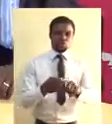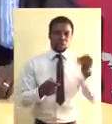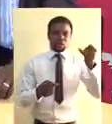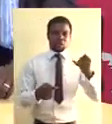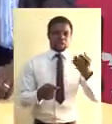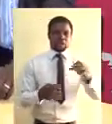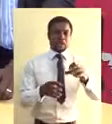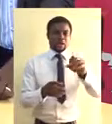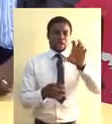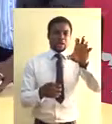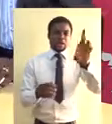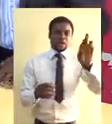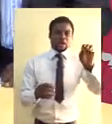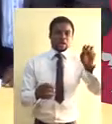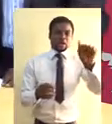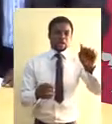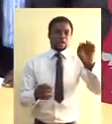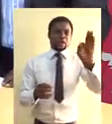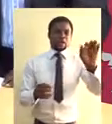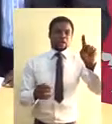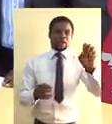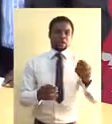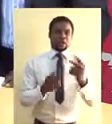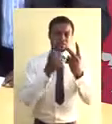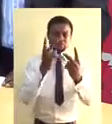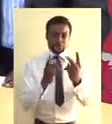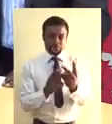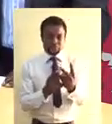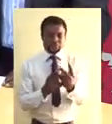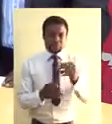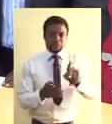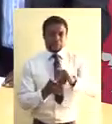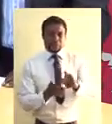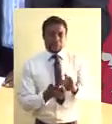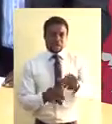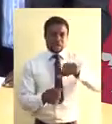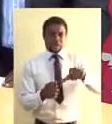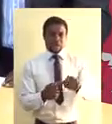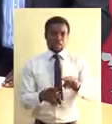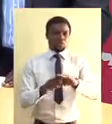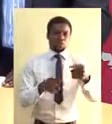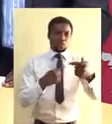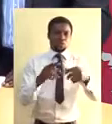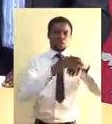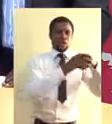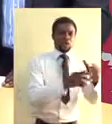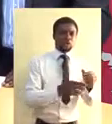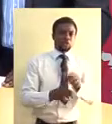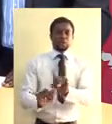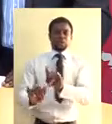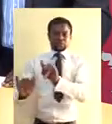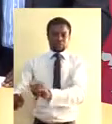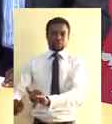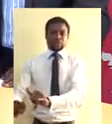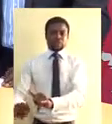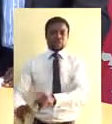art and crafts video so that we can see what we're talking about, the practical aspect. So don't go away, just